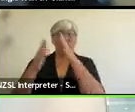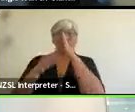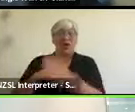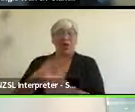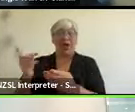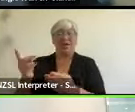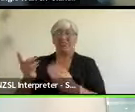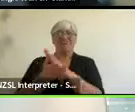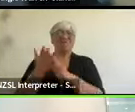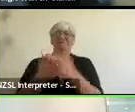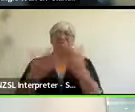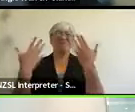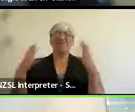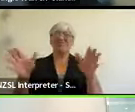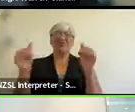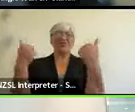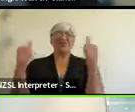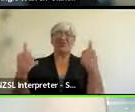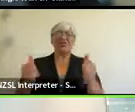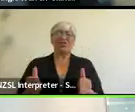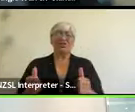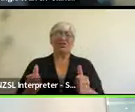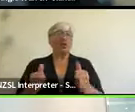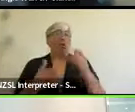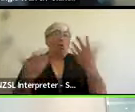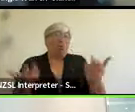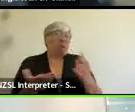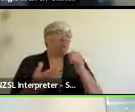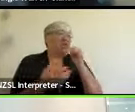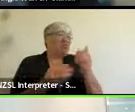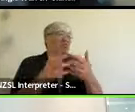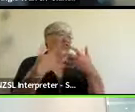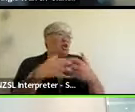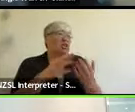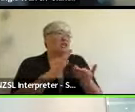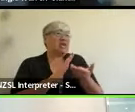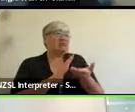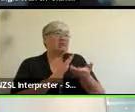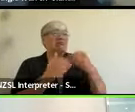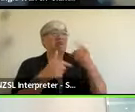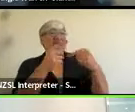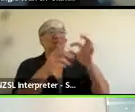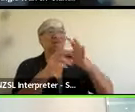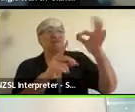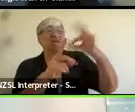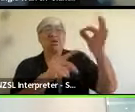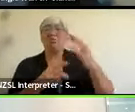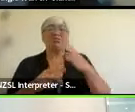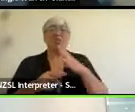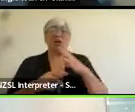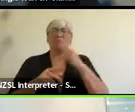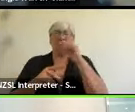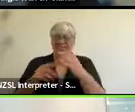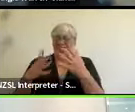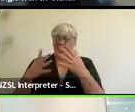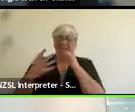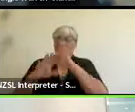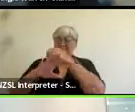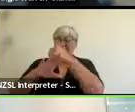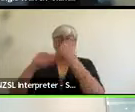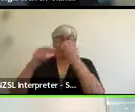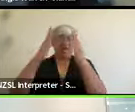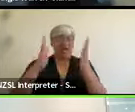need to do anything more unless technology rapidly upgrades. It's already there, so nothing more needs to be done